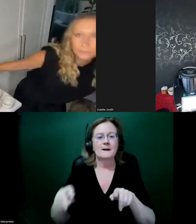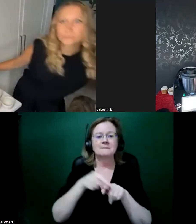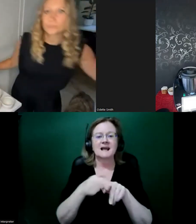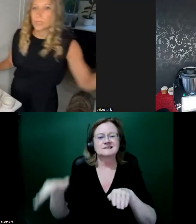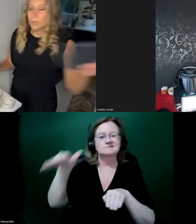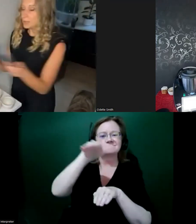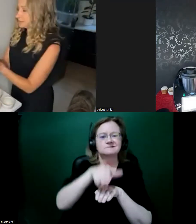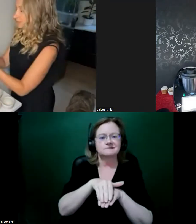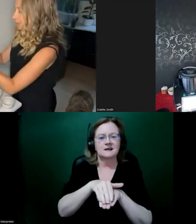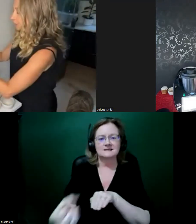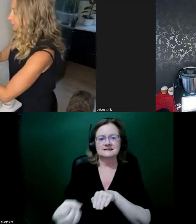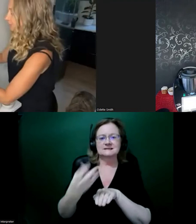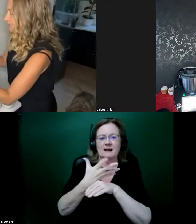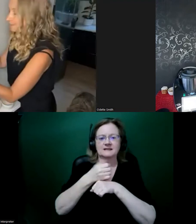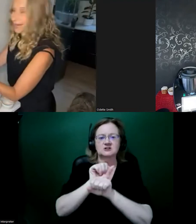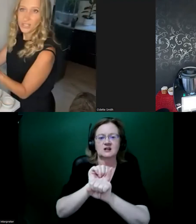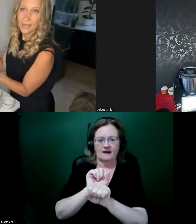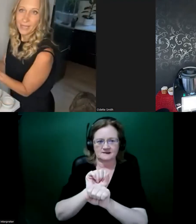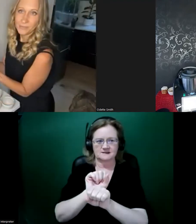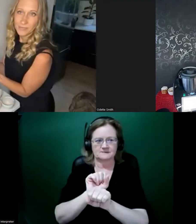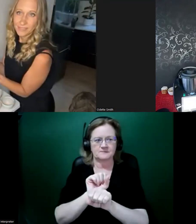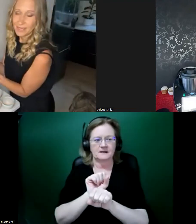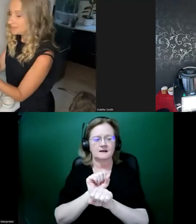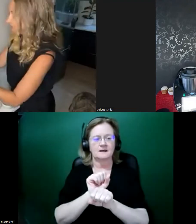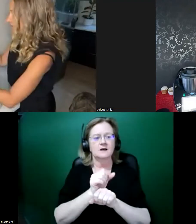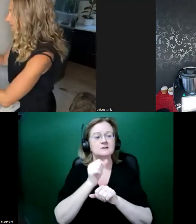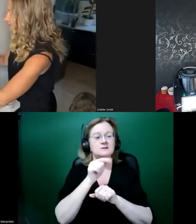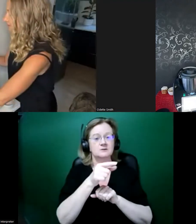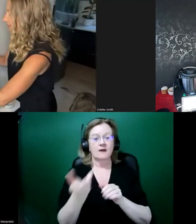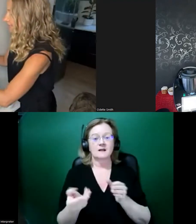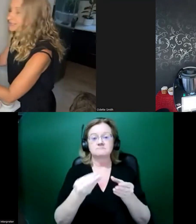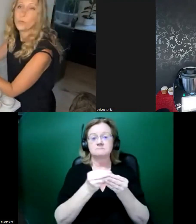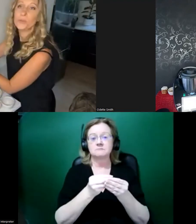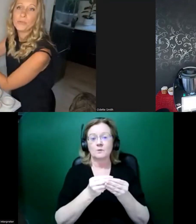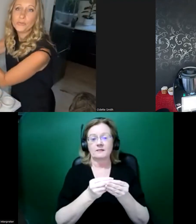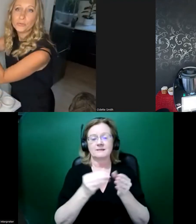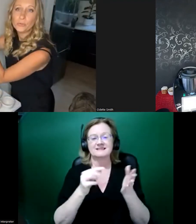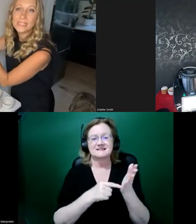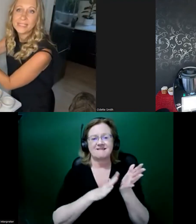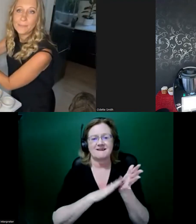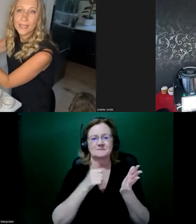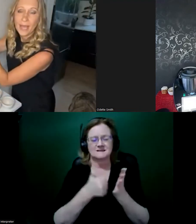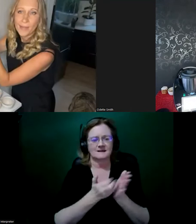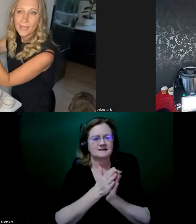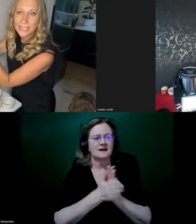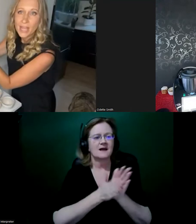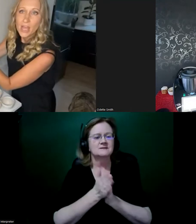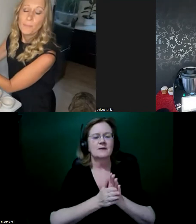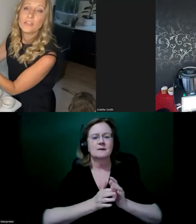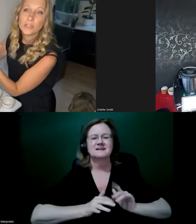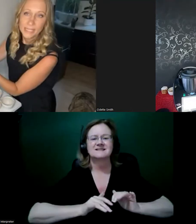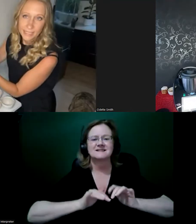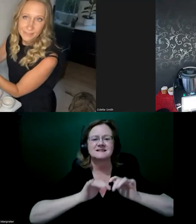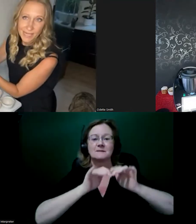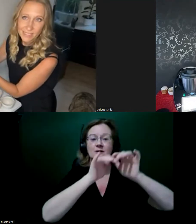on. So the splash guard comes with the TM6. This is designed so all the steam can come out, but